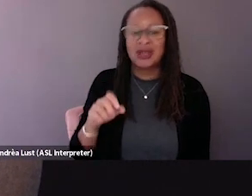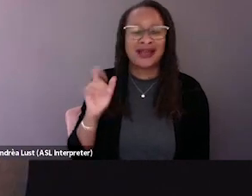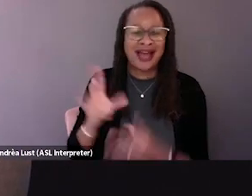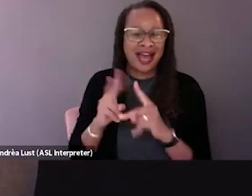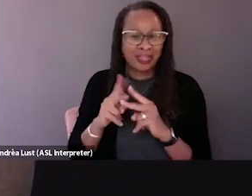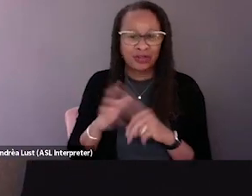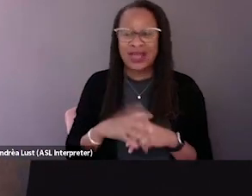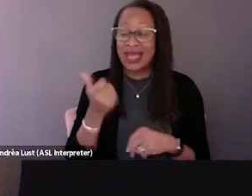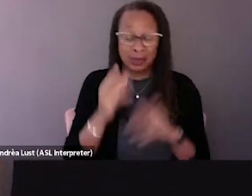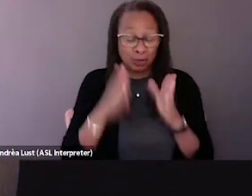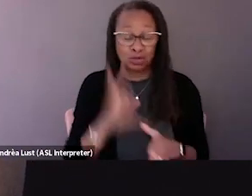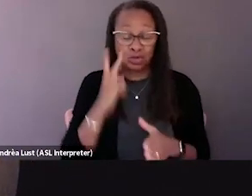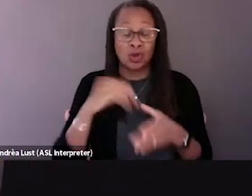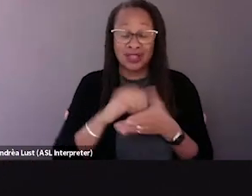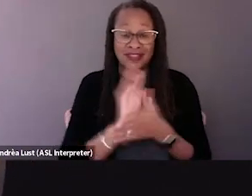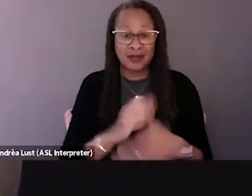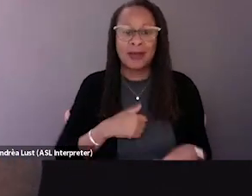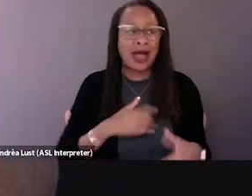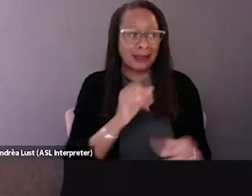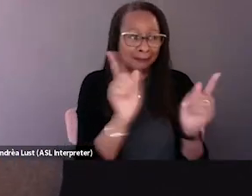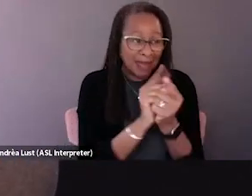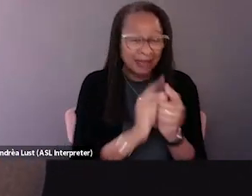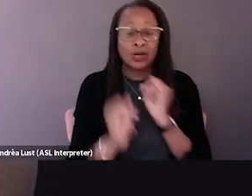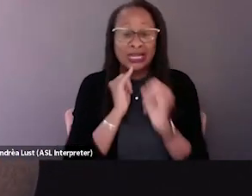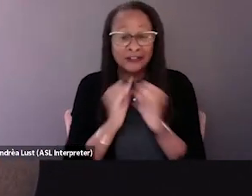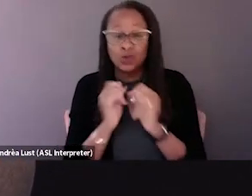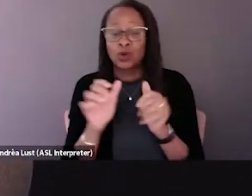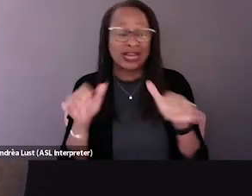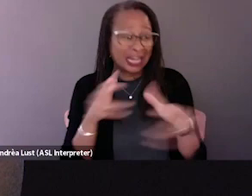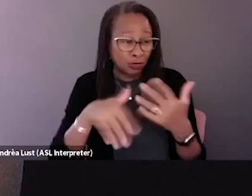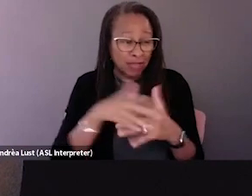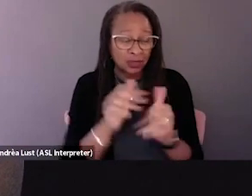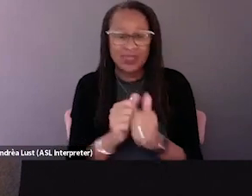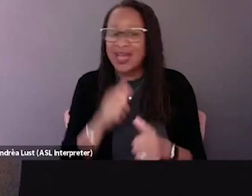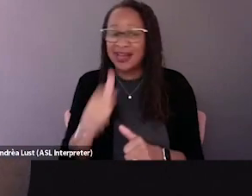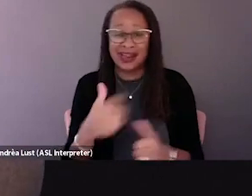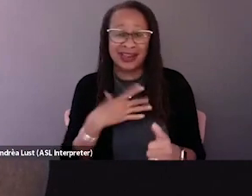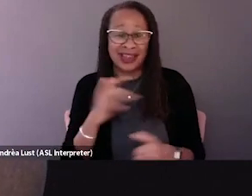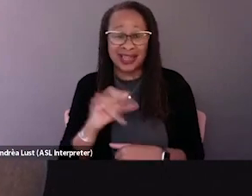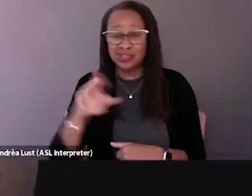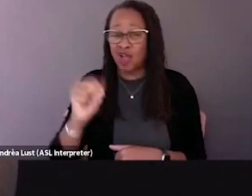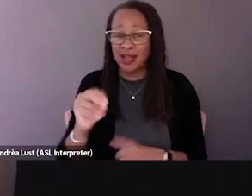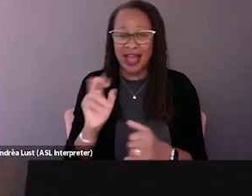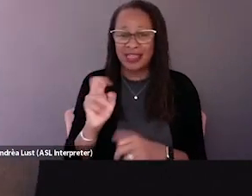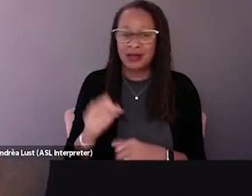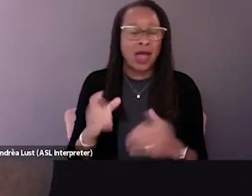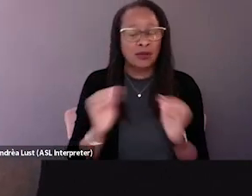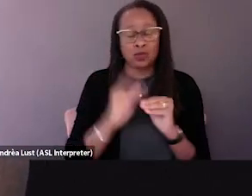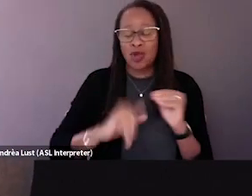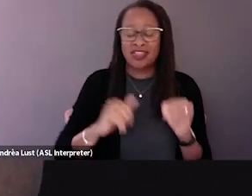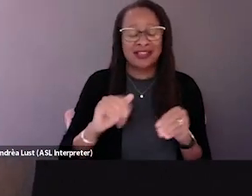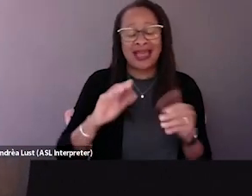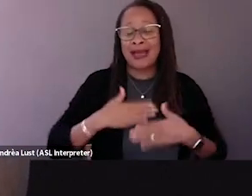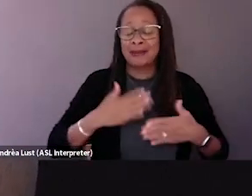met with or interviewed or interacted with in some way, shape, or form, and I am not a fan. So I was more than happy to put his ex-wife, his kids,